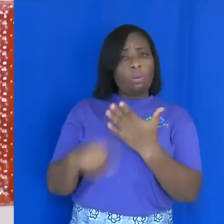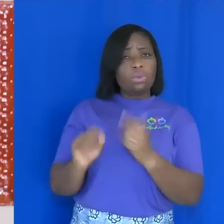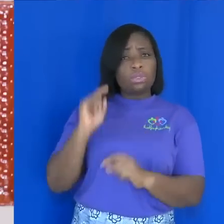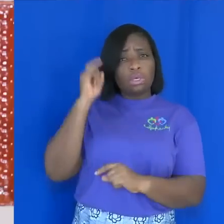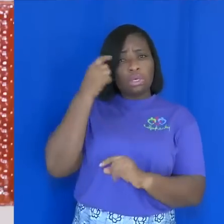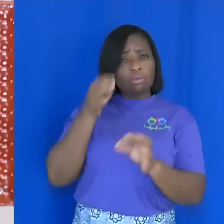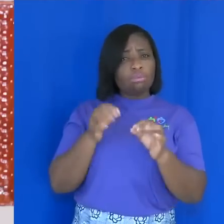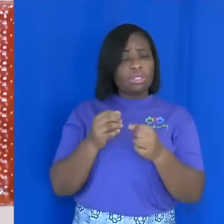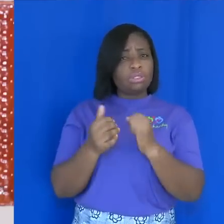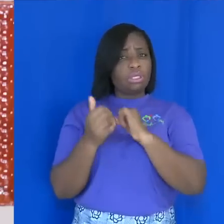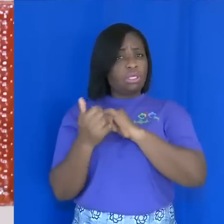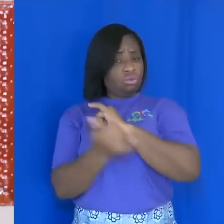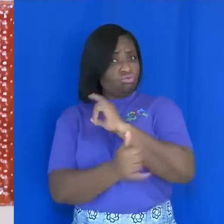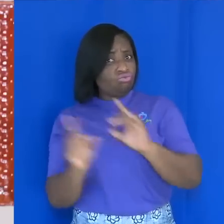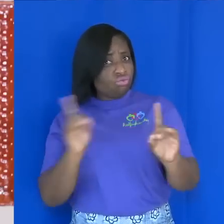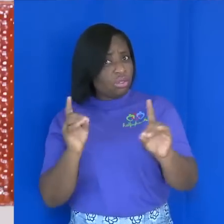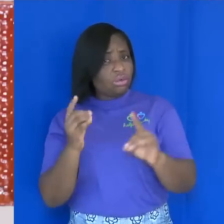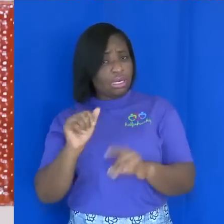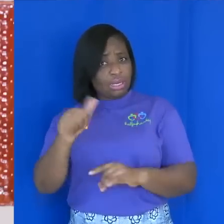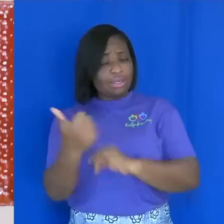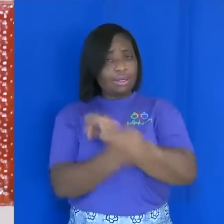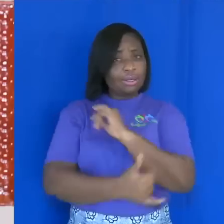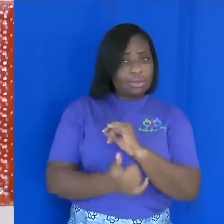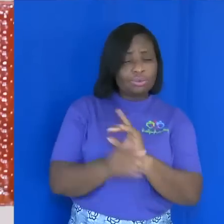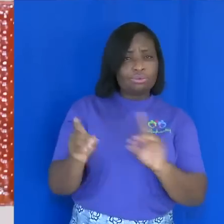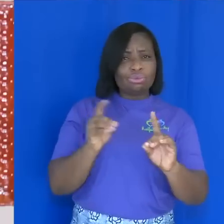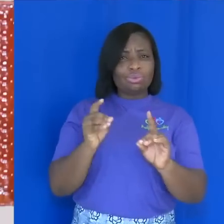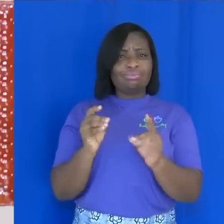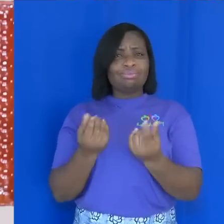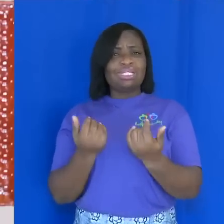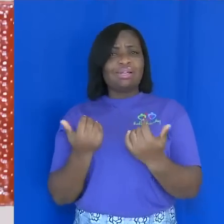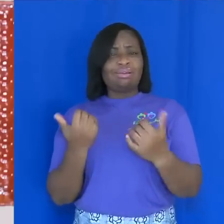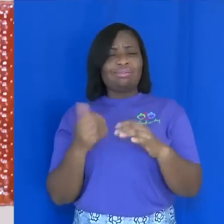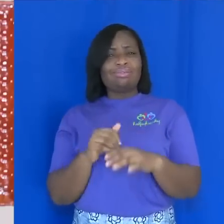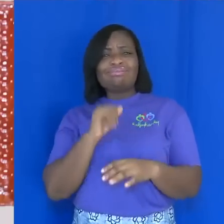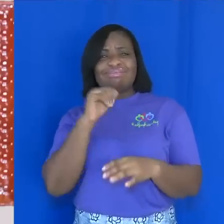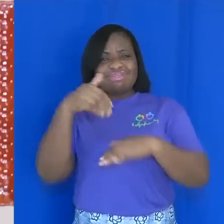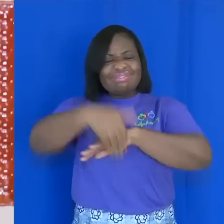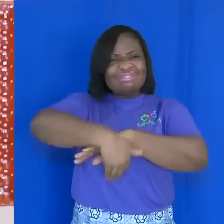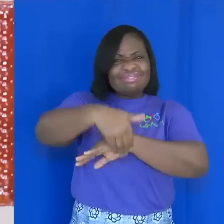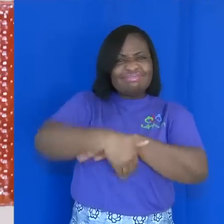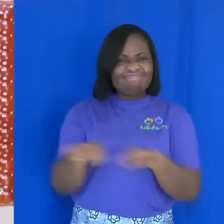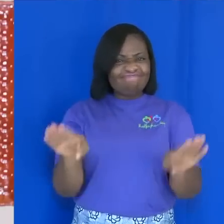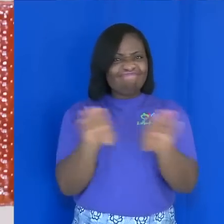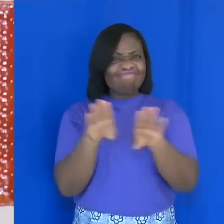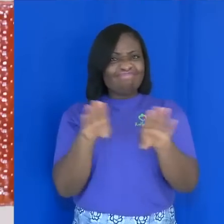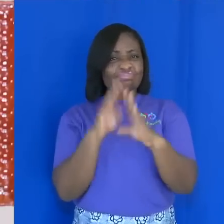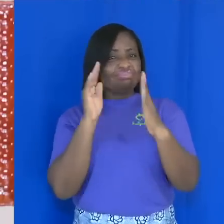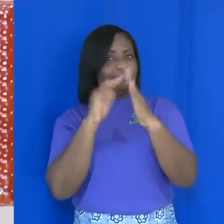other countries are having to take, including imposing nighttime curfews and partial